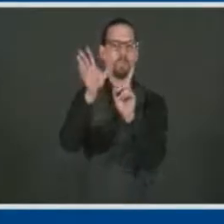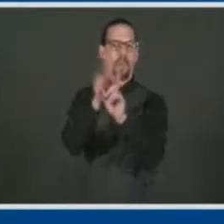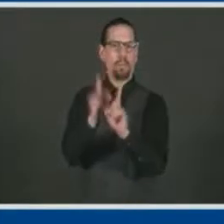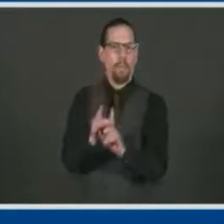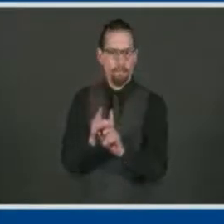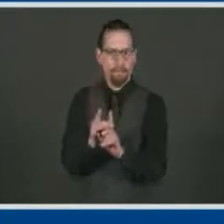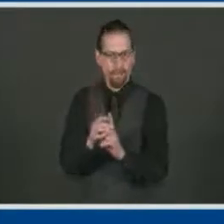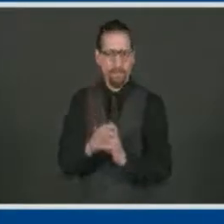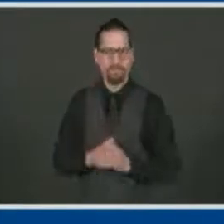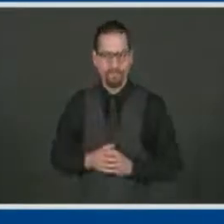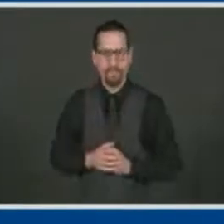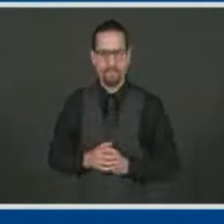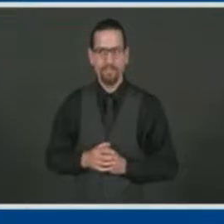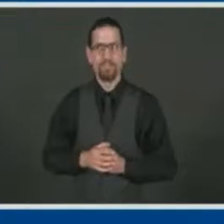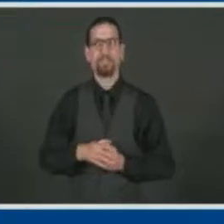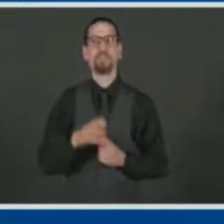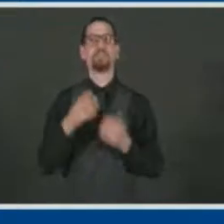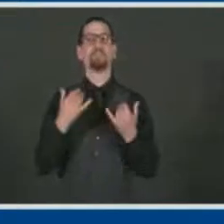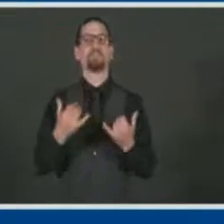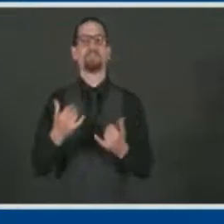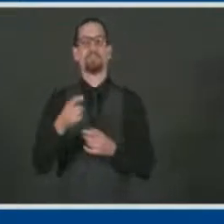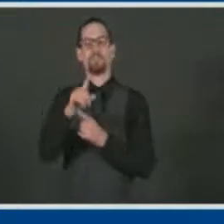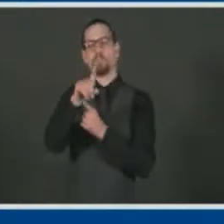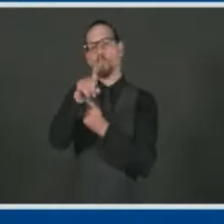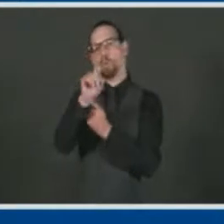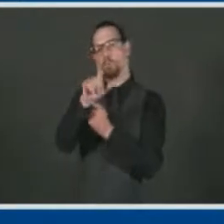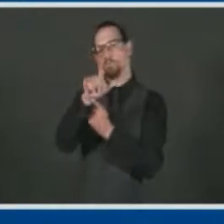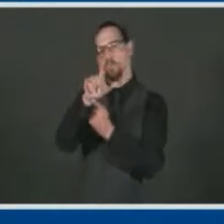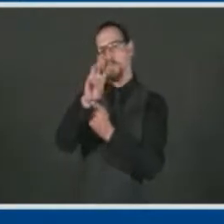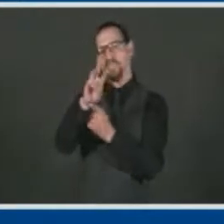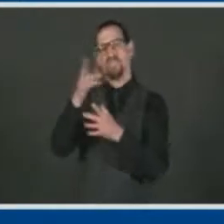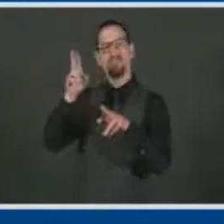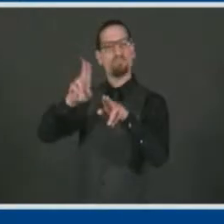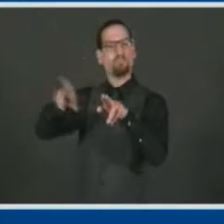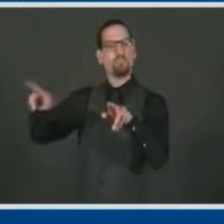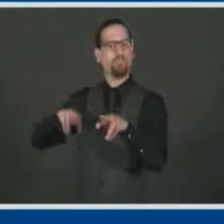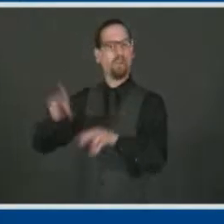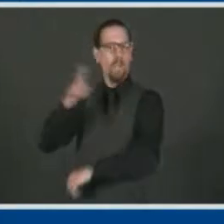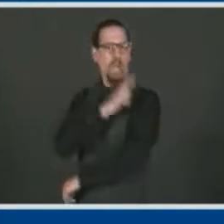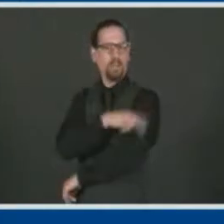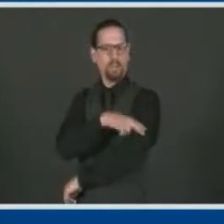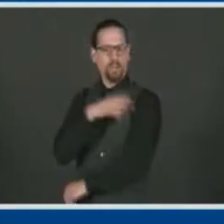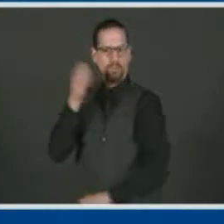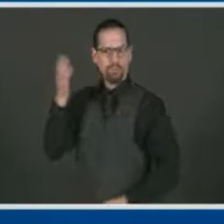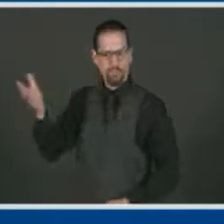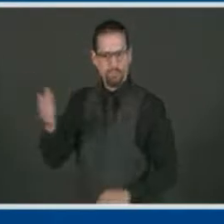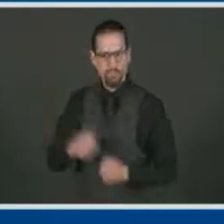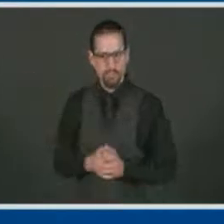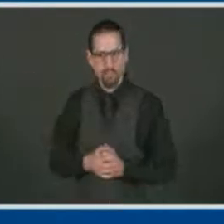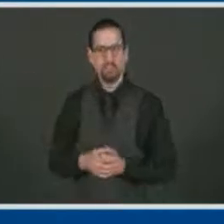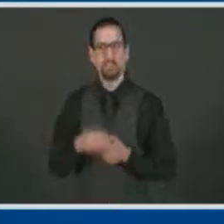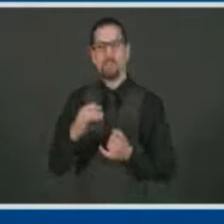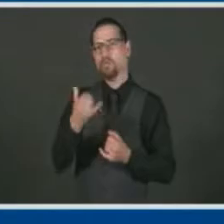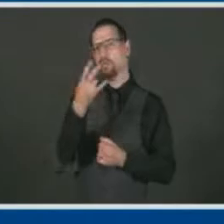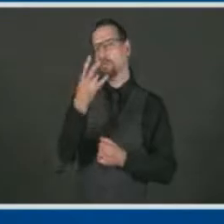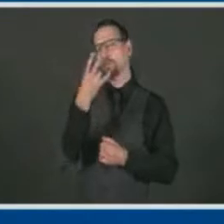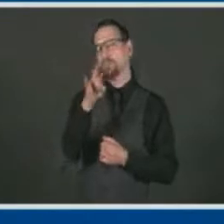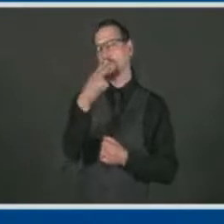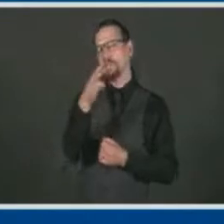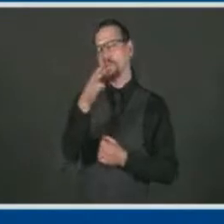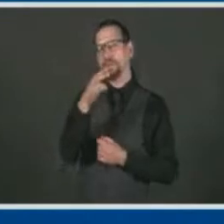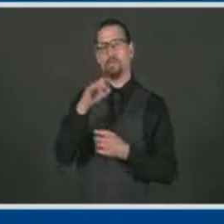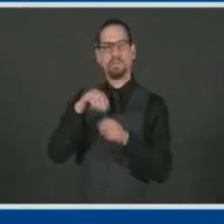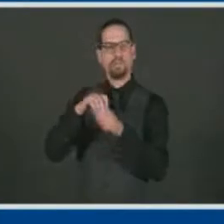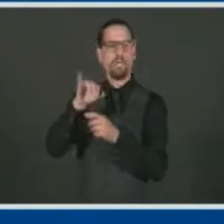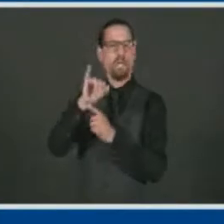currently 126 people with COVID-19 in the hospital. Of these 126,